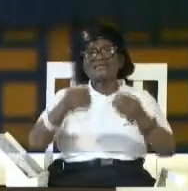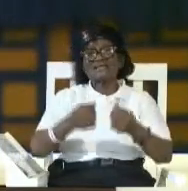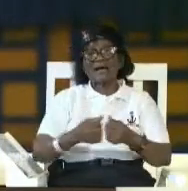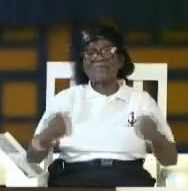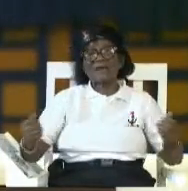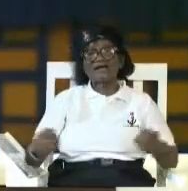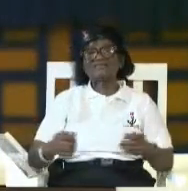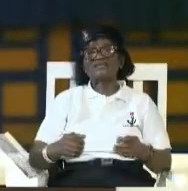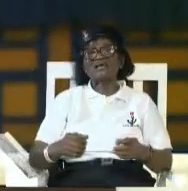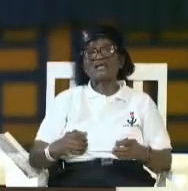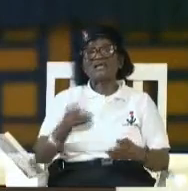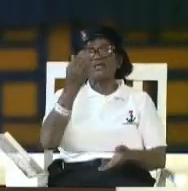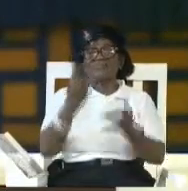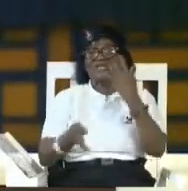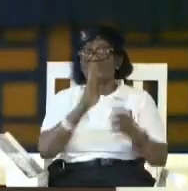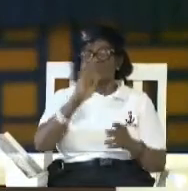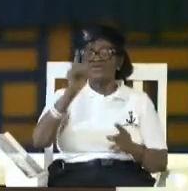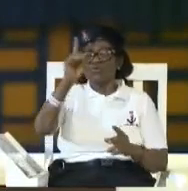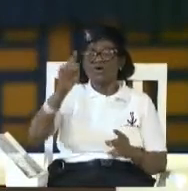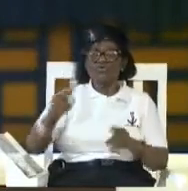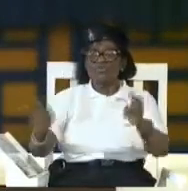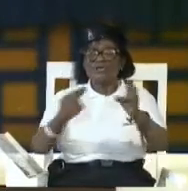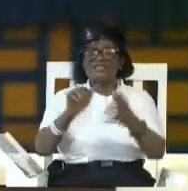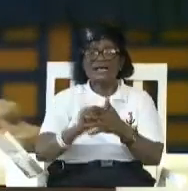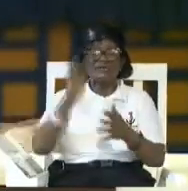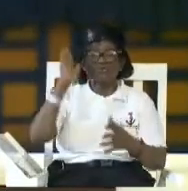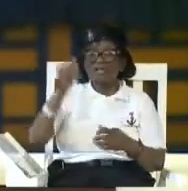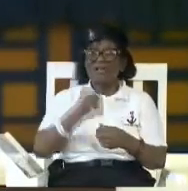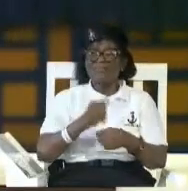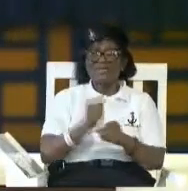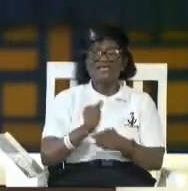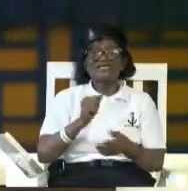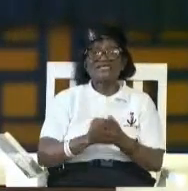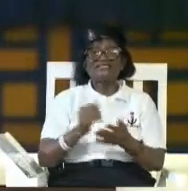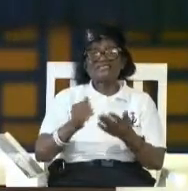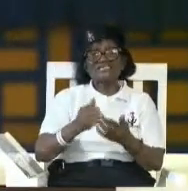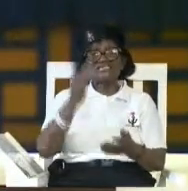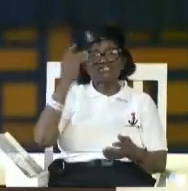maybe one way that will make it easy for you to understand